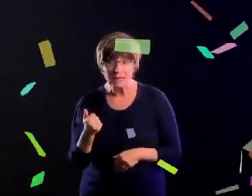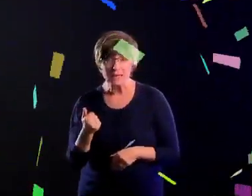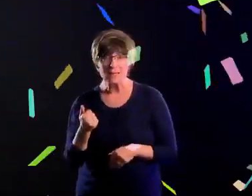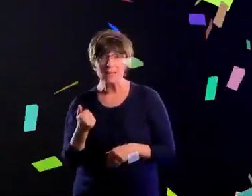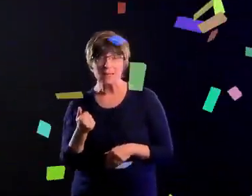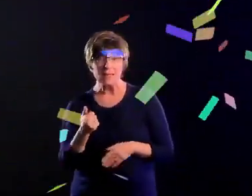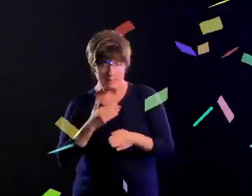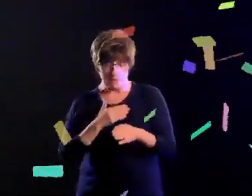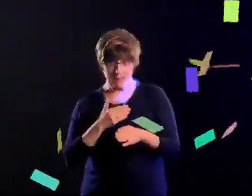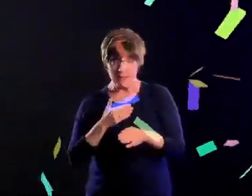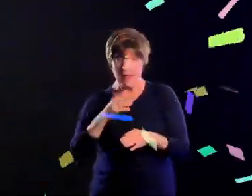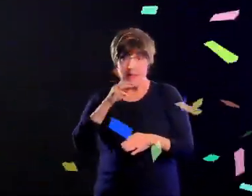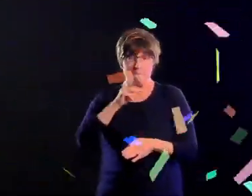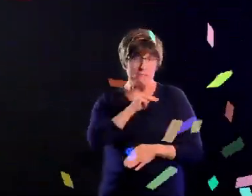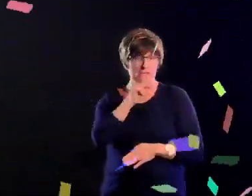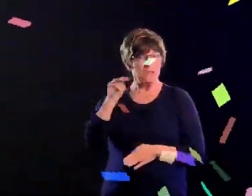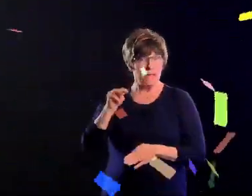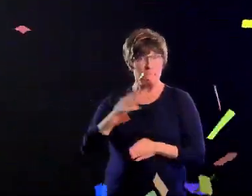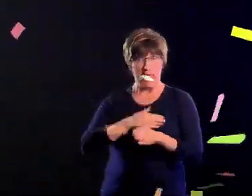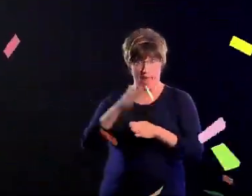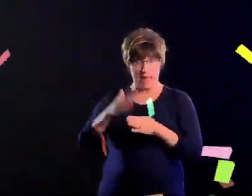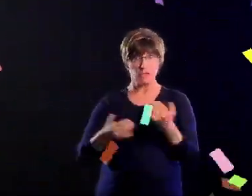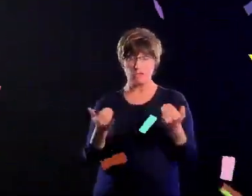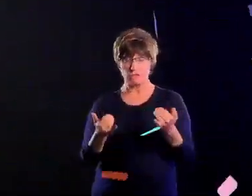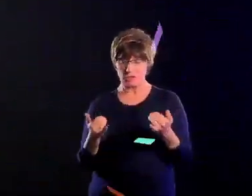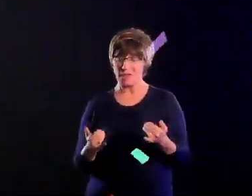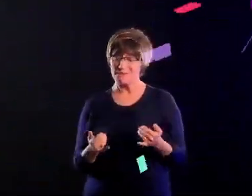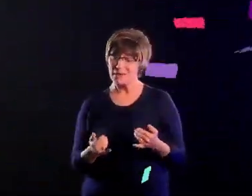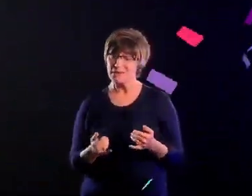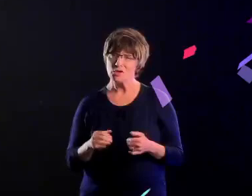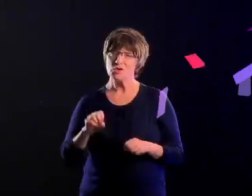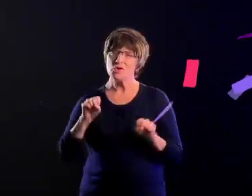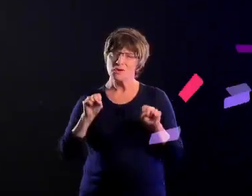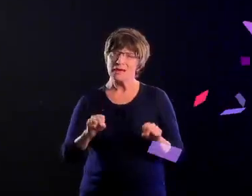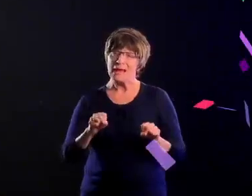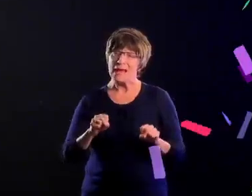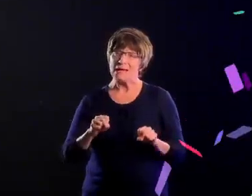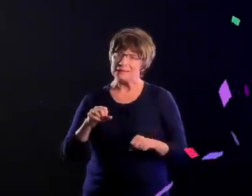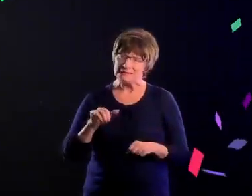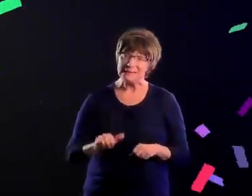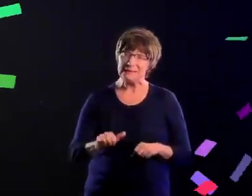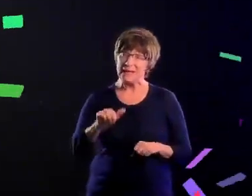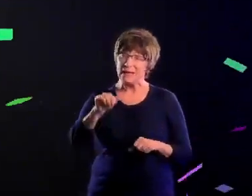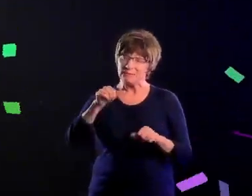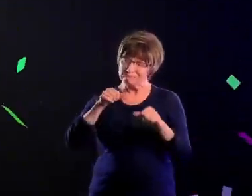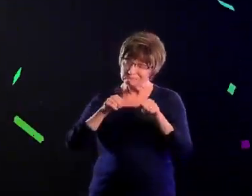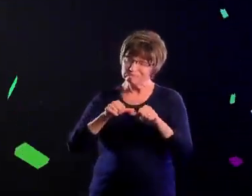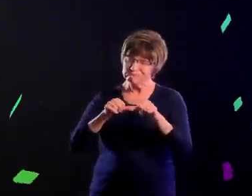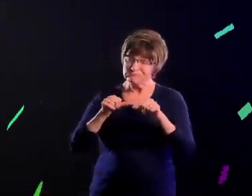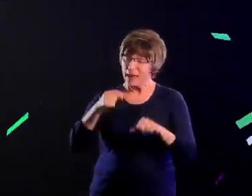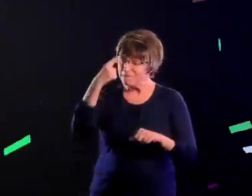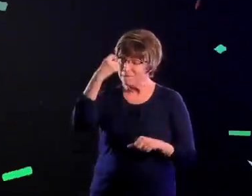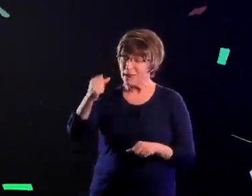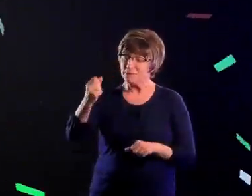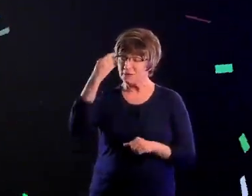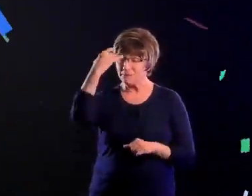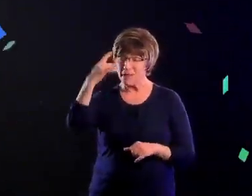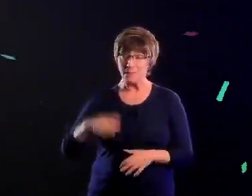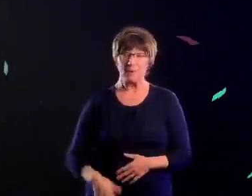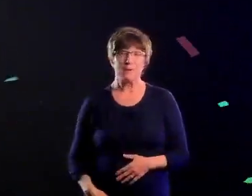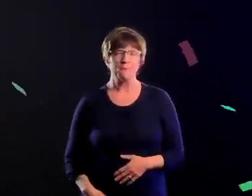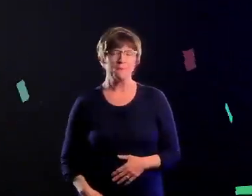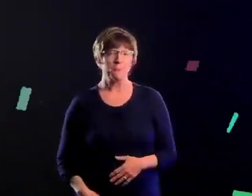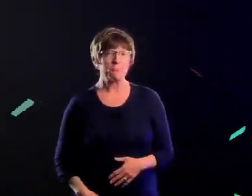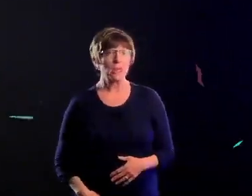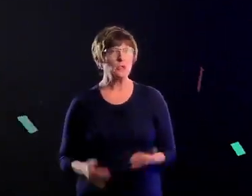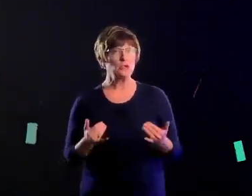is ending today doesn't mean that you can't continue to memorize and meditate the Word of God. Today, we start part